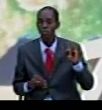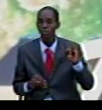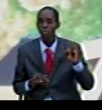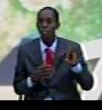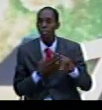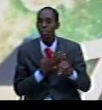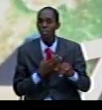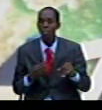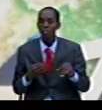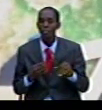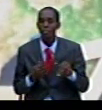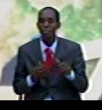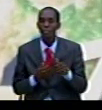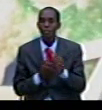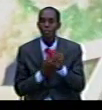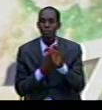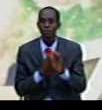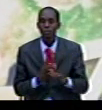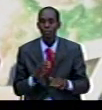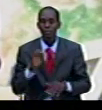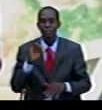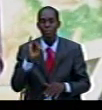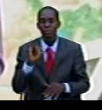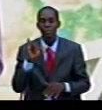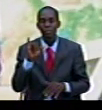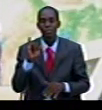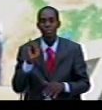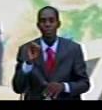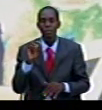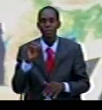Apostle Iyola.